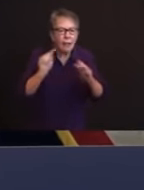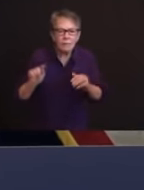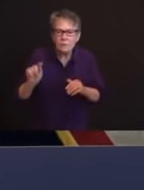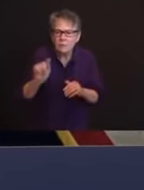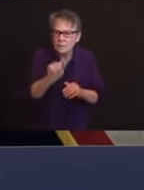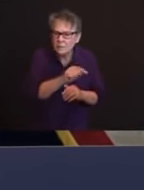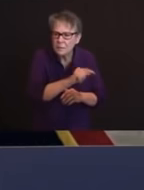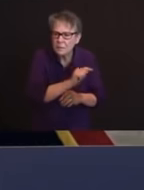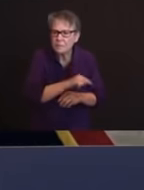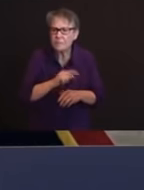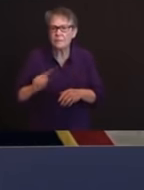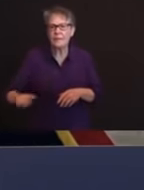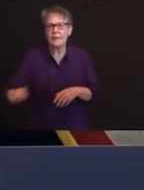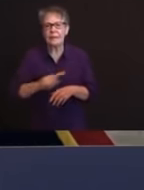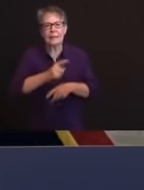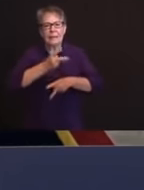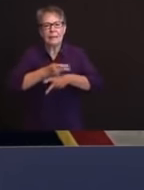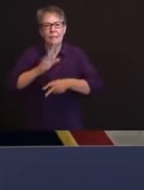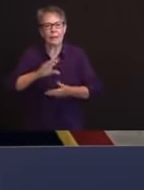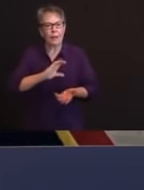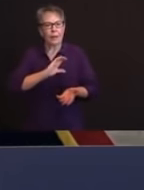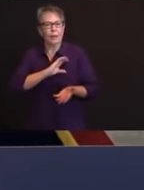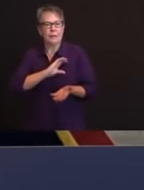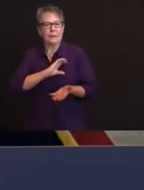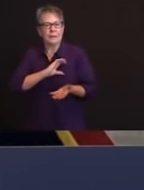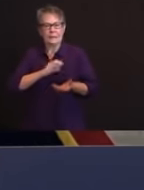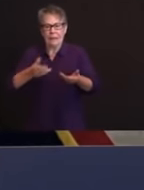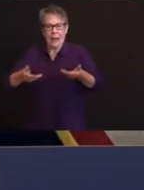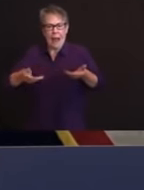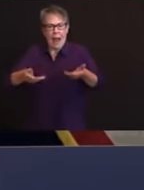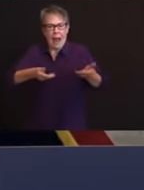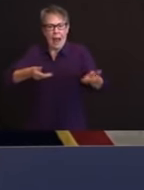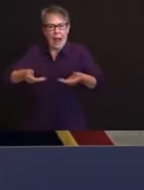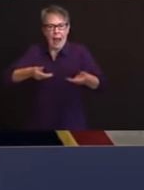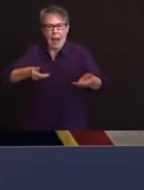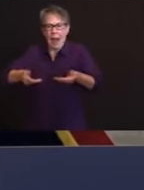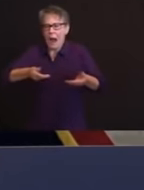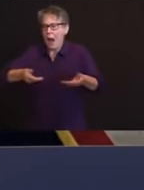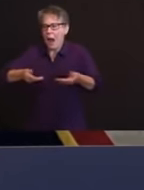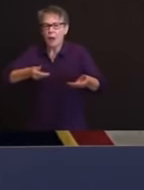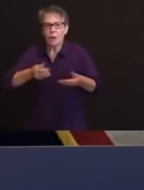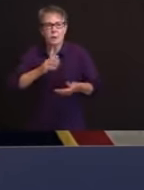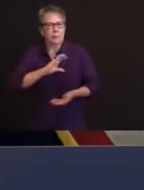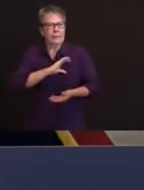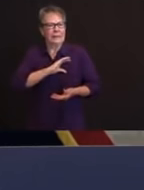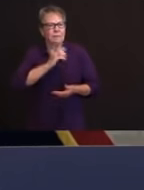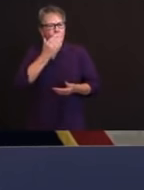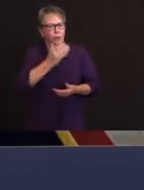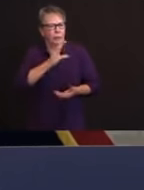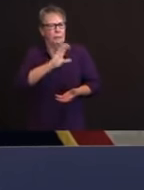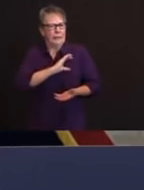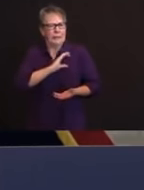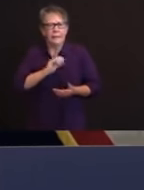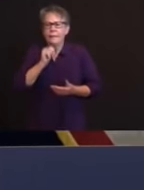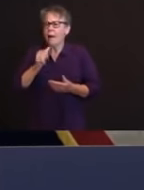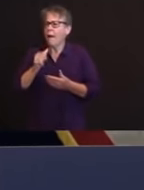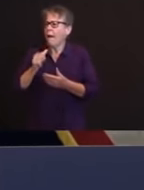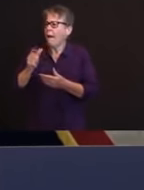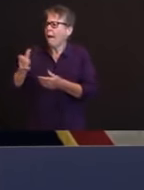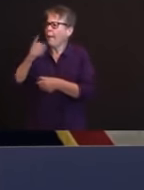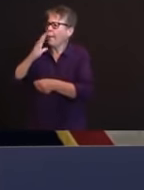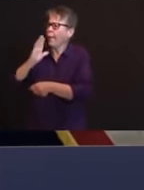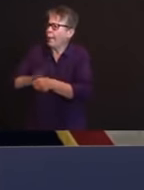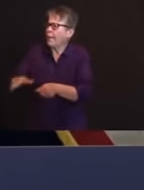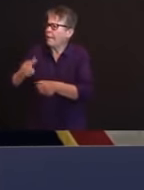meet the increased demand, all of us in New Jersey, regardless of partisanship, we have common ground and